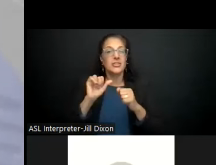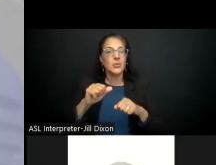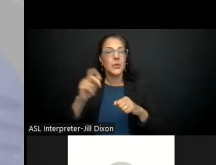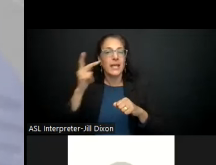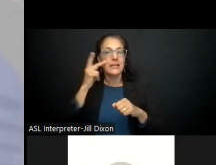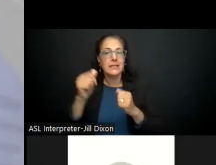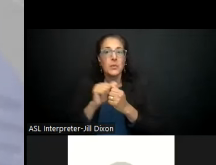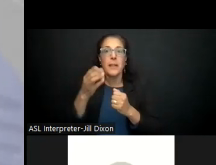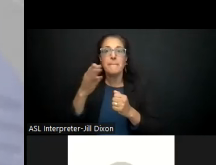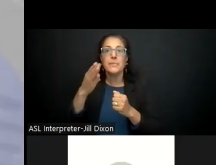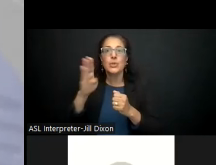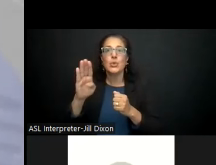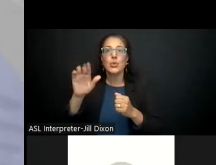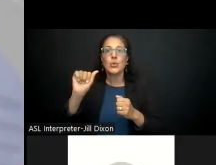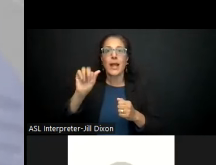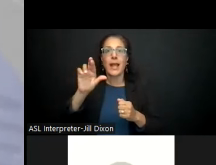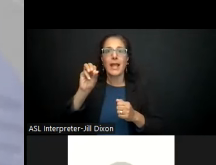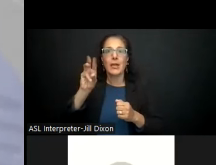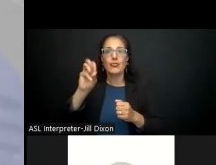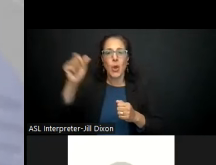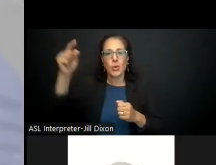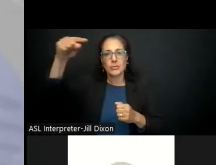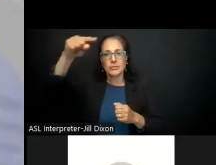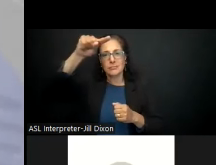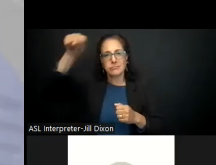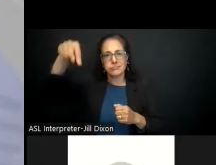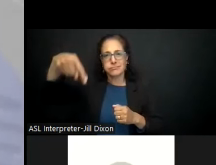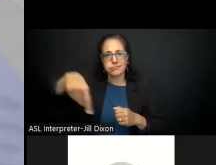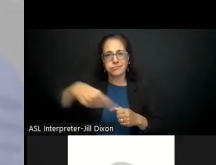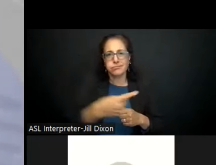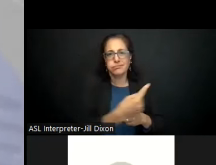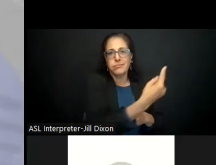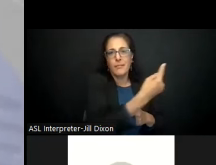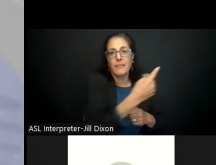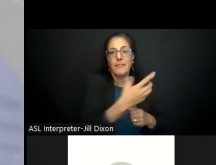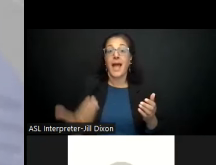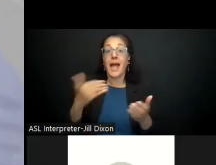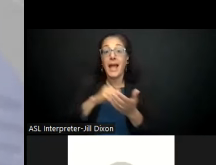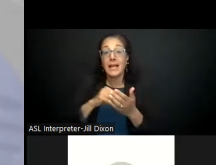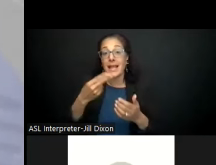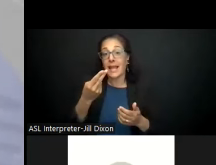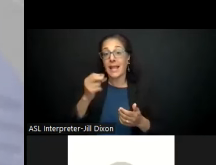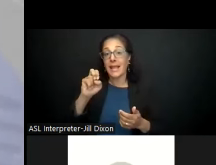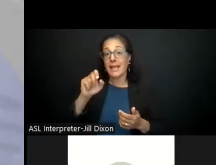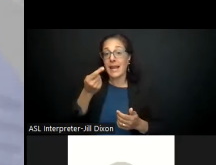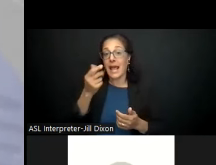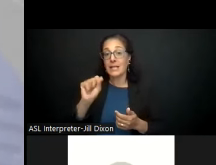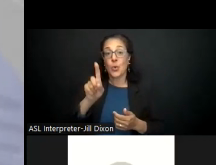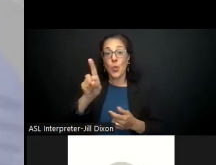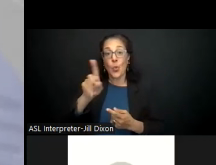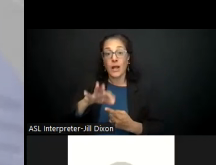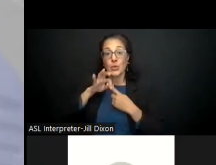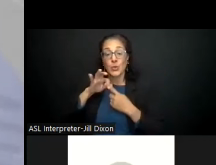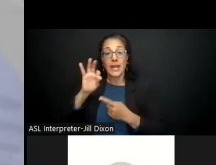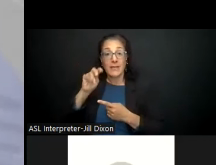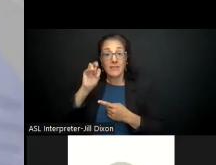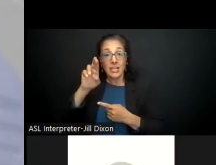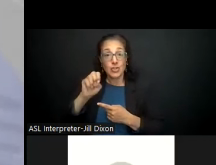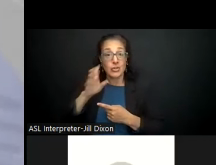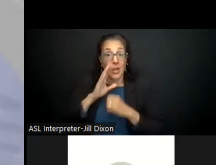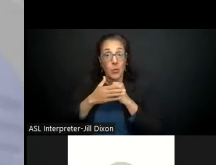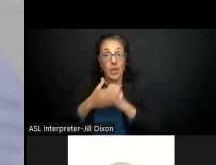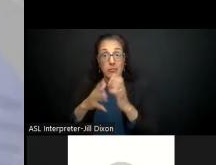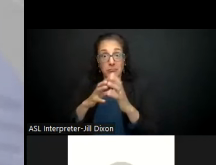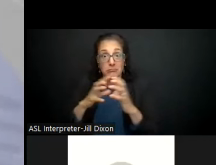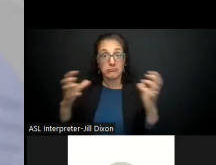blue arrows. And again, in the heights, there is at least one unique feature that will help us immensely, and that is